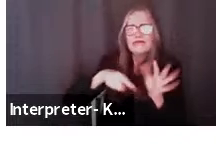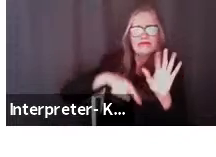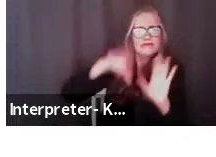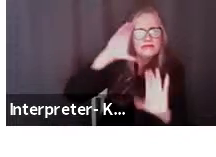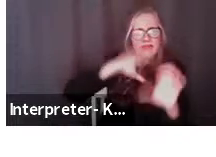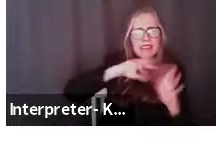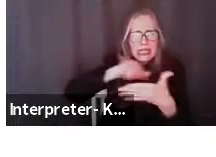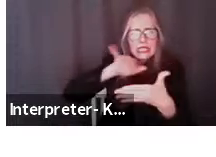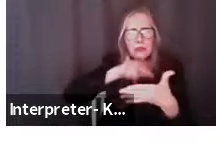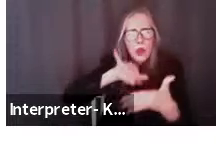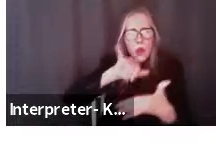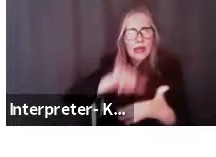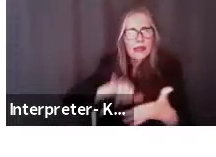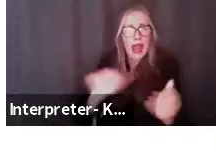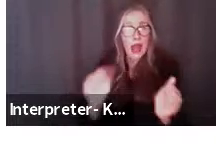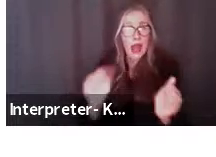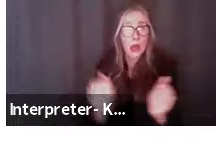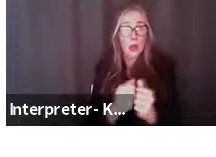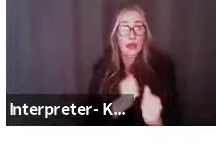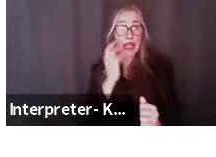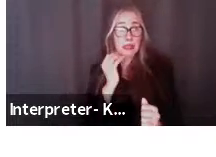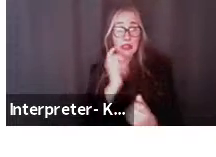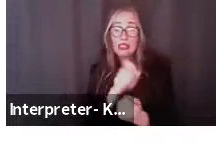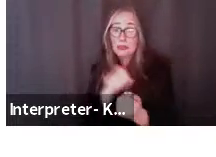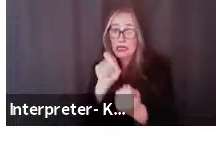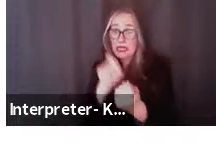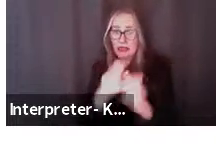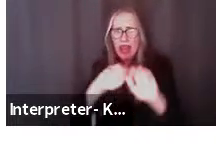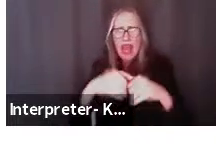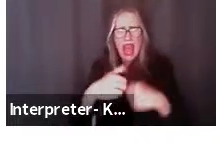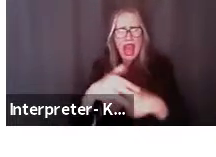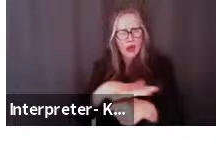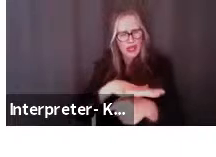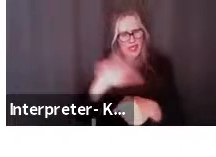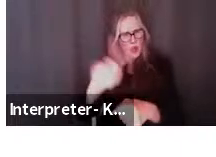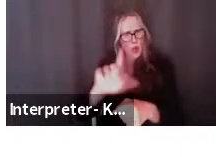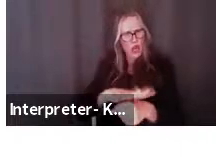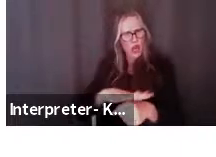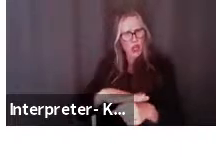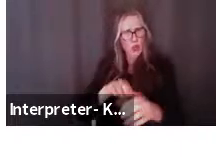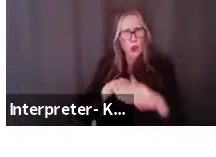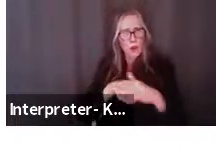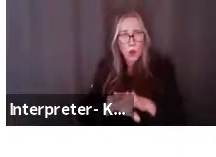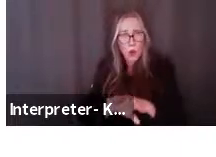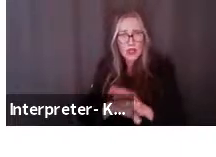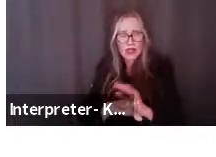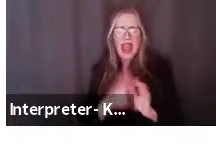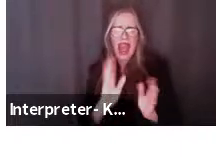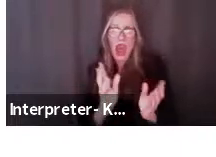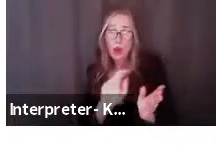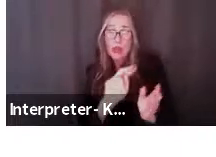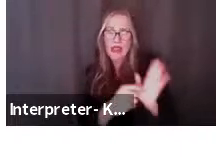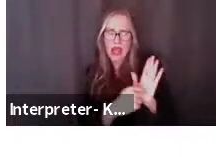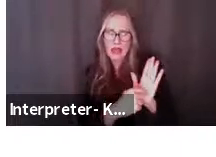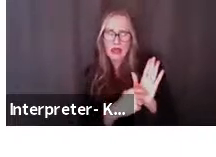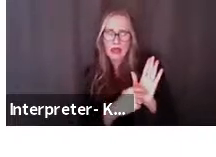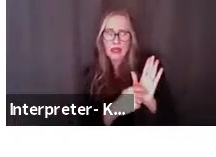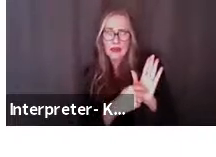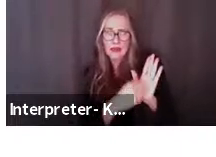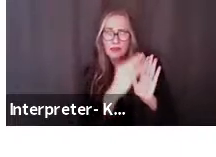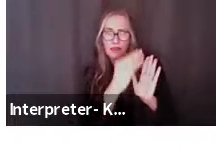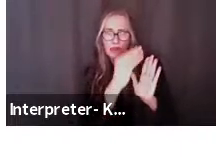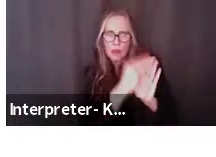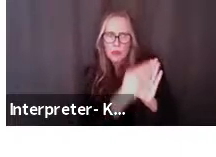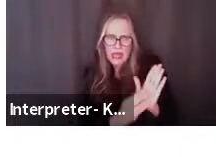mind um with more specifically how does region of birth capture those who are sterilized in california's state eugenics